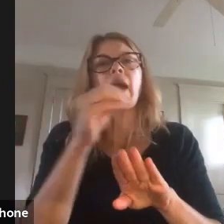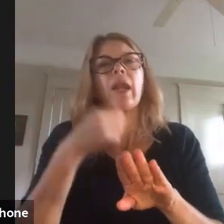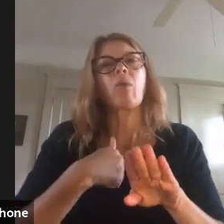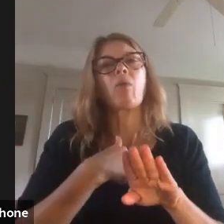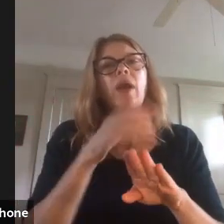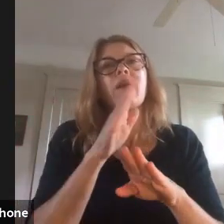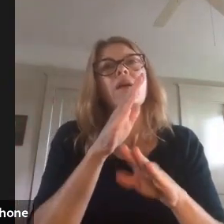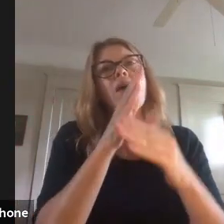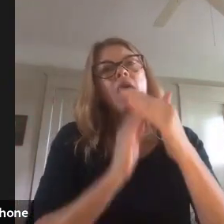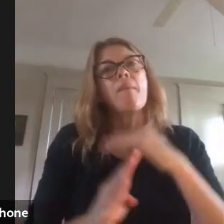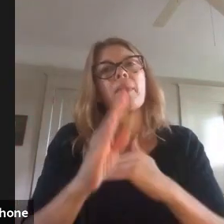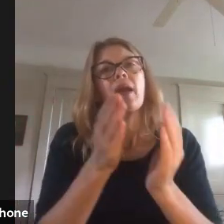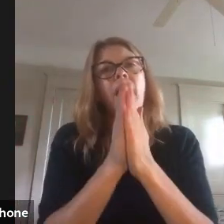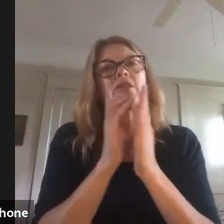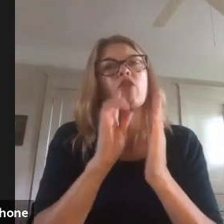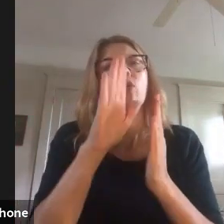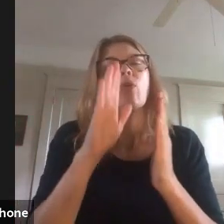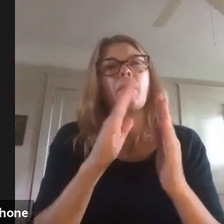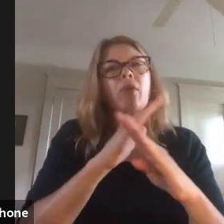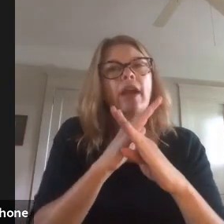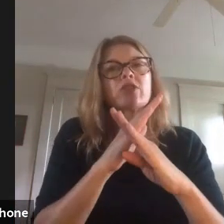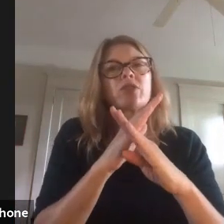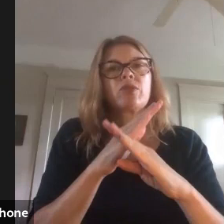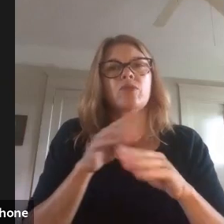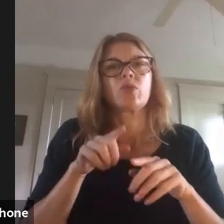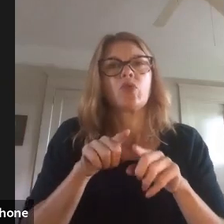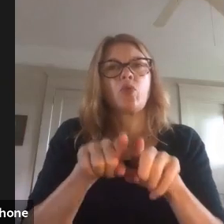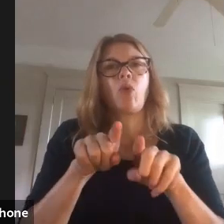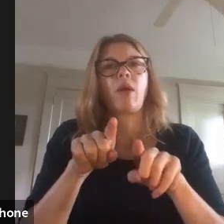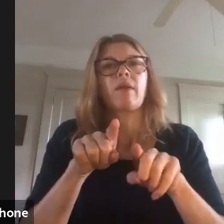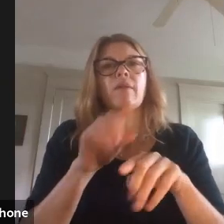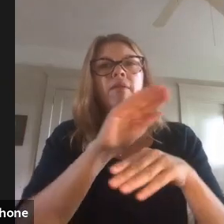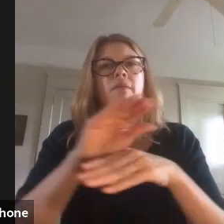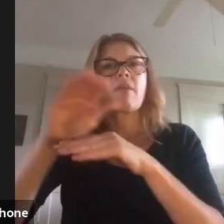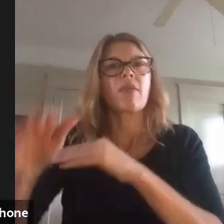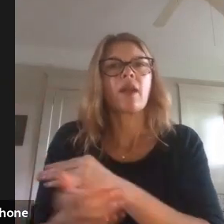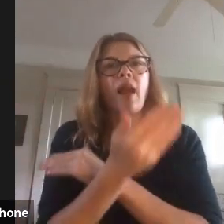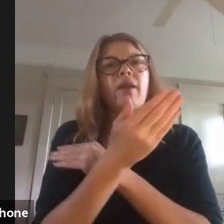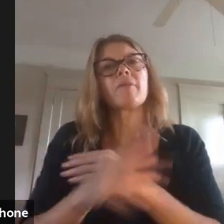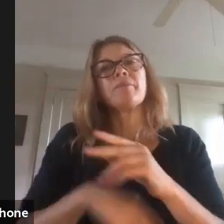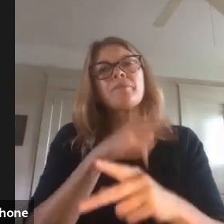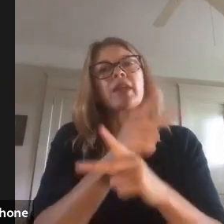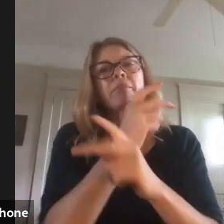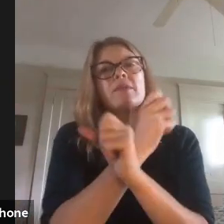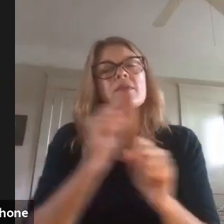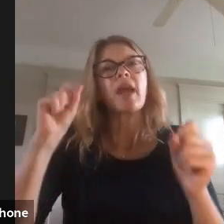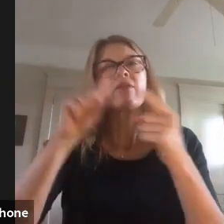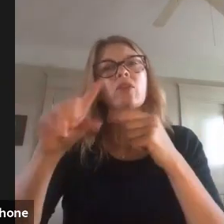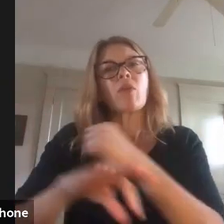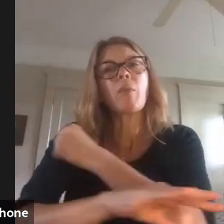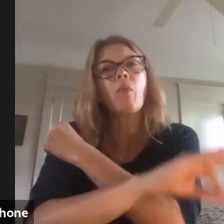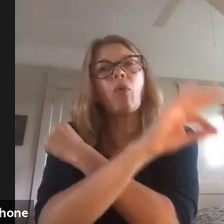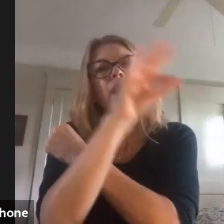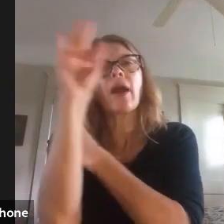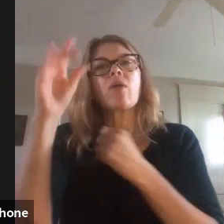for your protection through the coming night. Bring us in safety to the morning hours, through him who